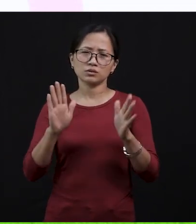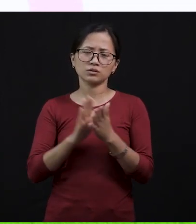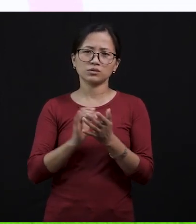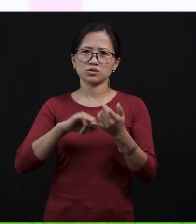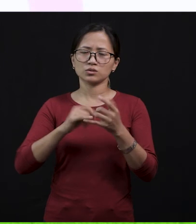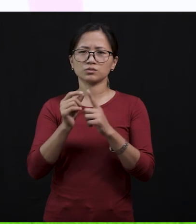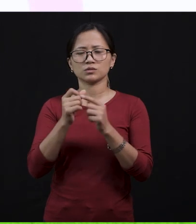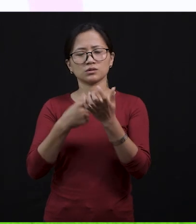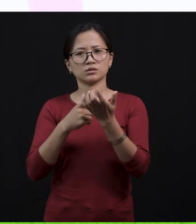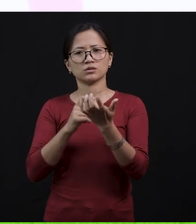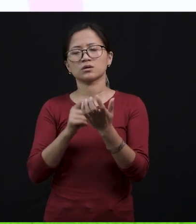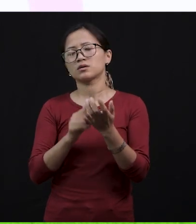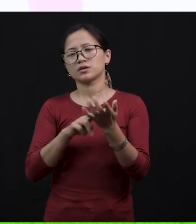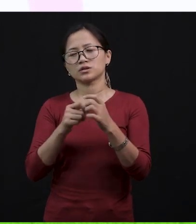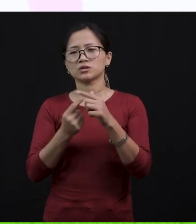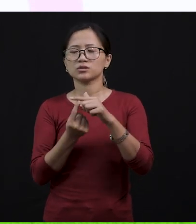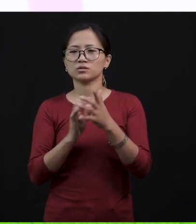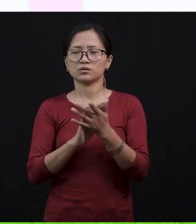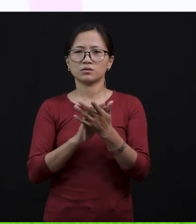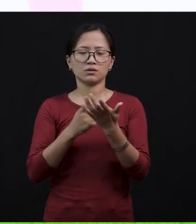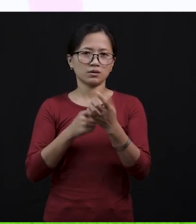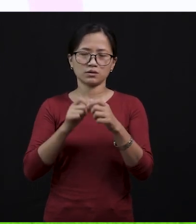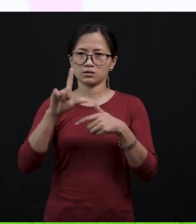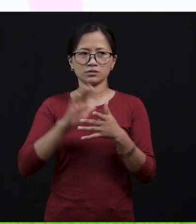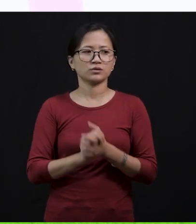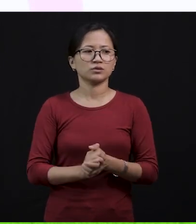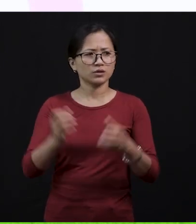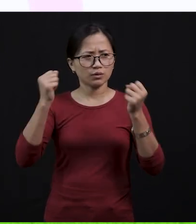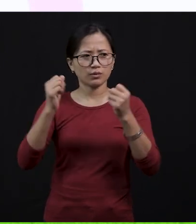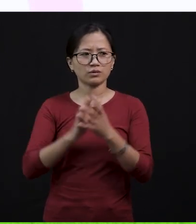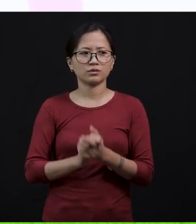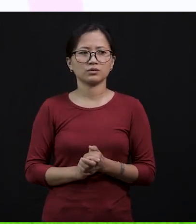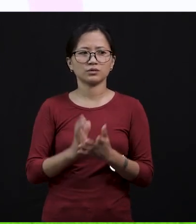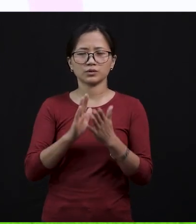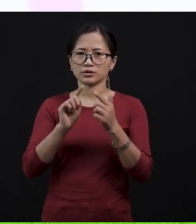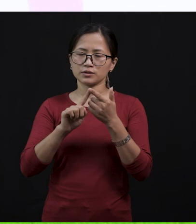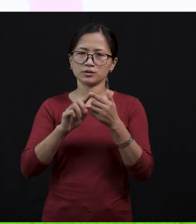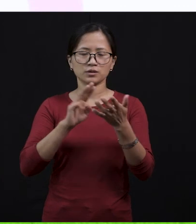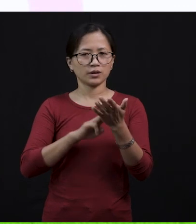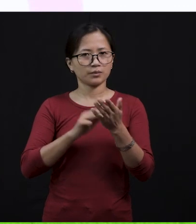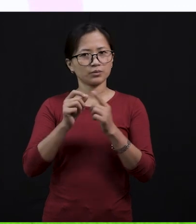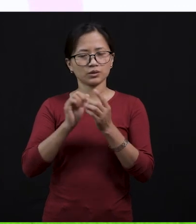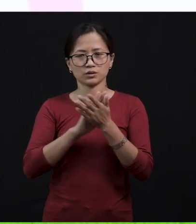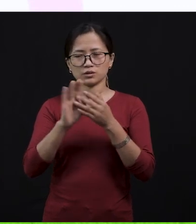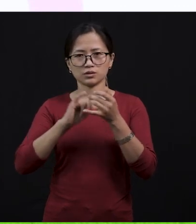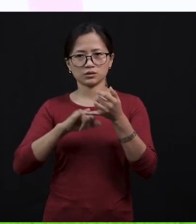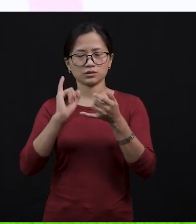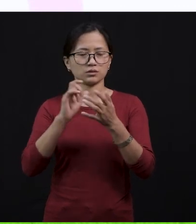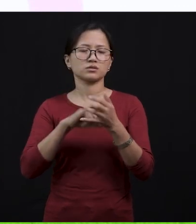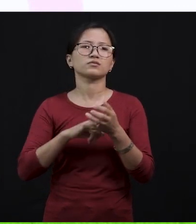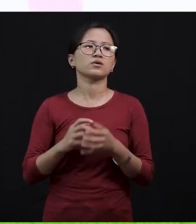Or could it be because the poet wants to lay great emphasis on the fact that Macavity can escape?